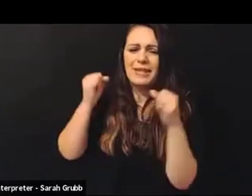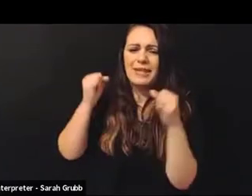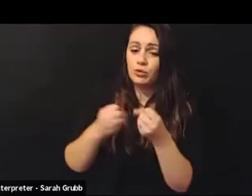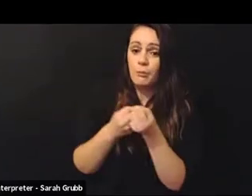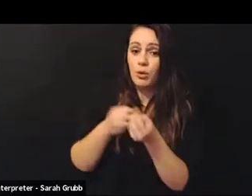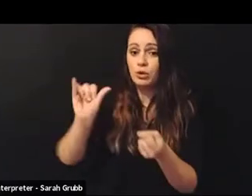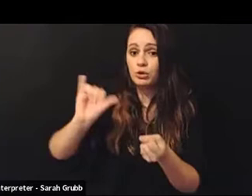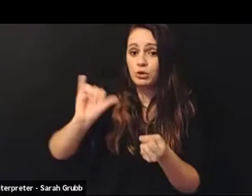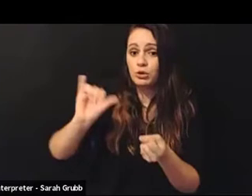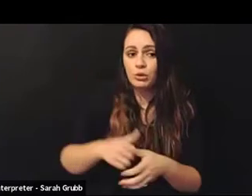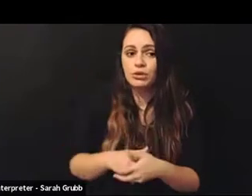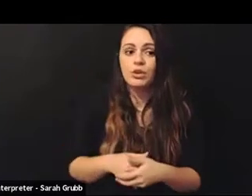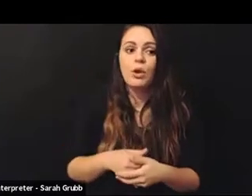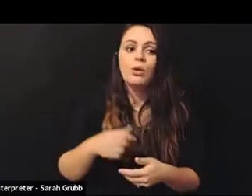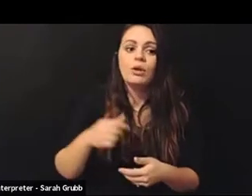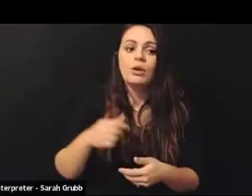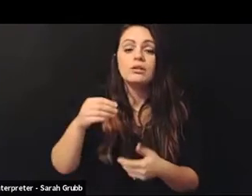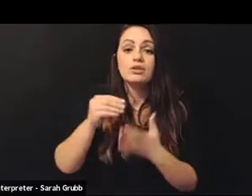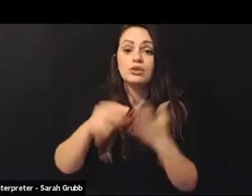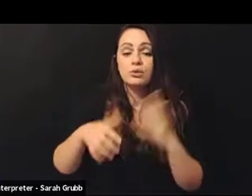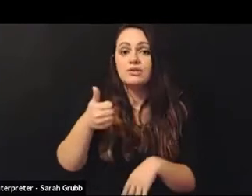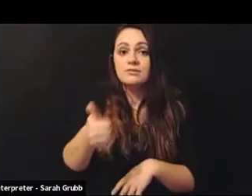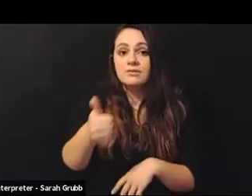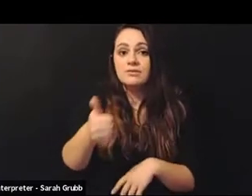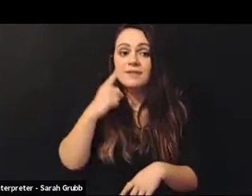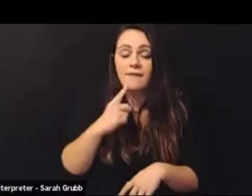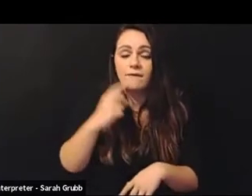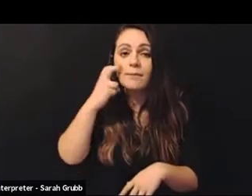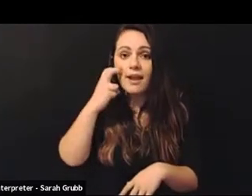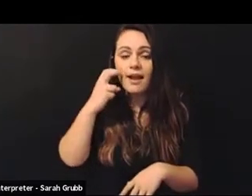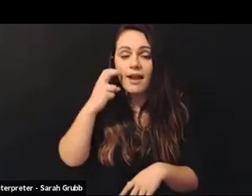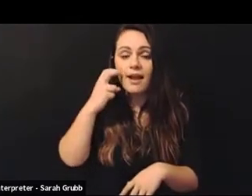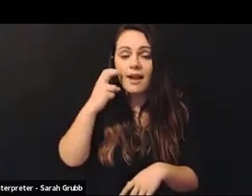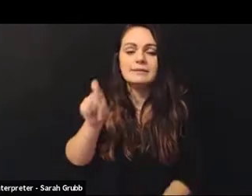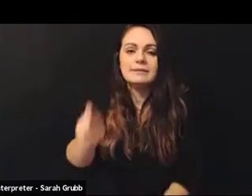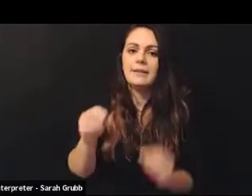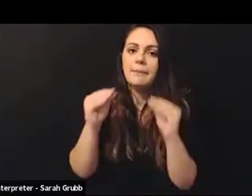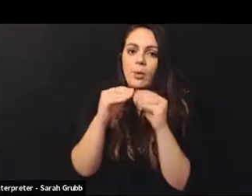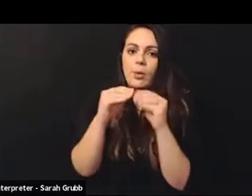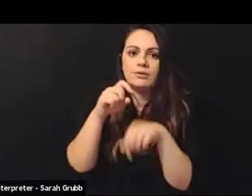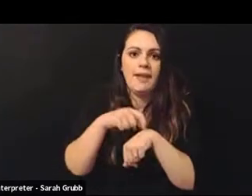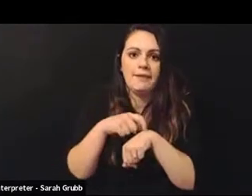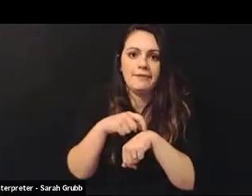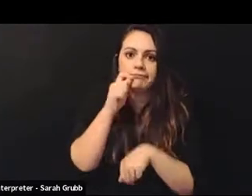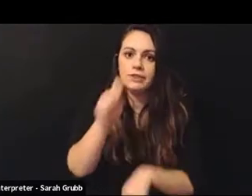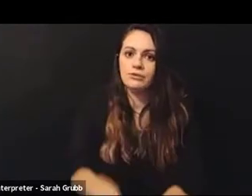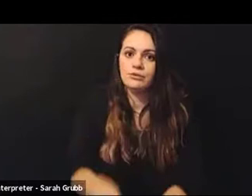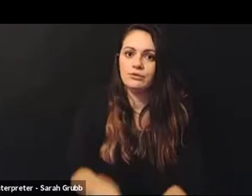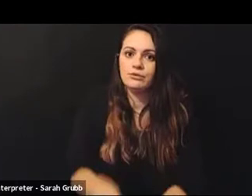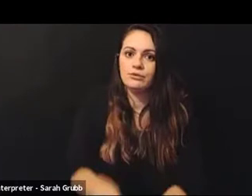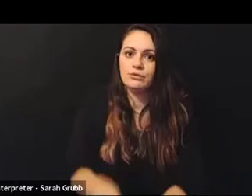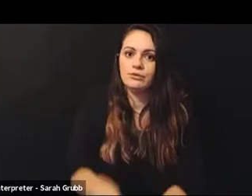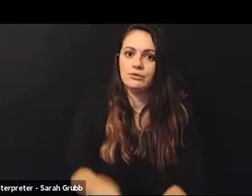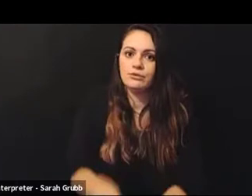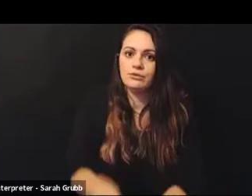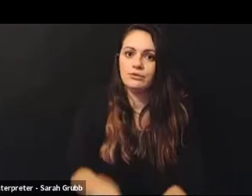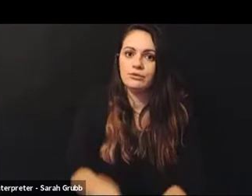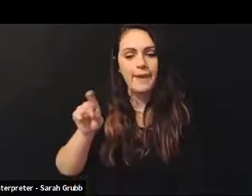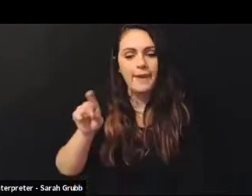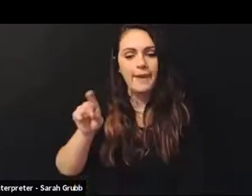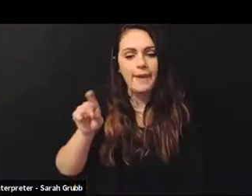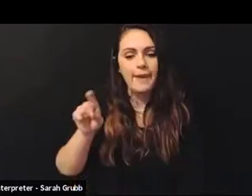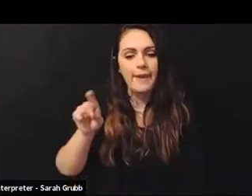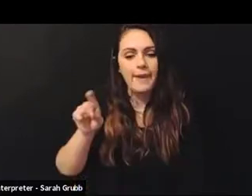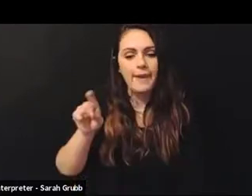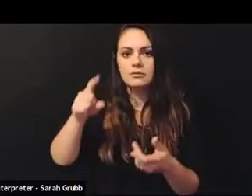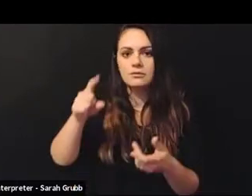Students who are deafblind need a lot more time. They have to gather the information. It